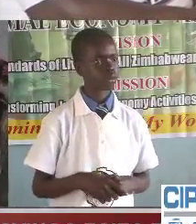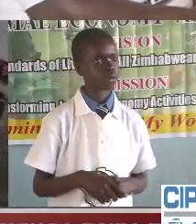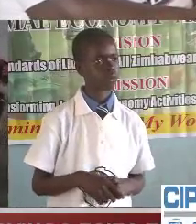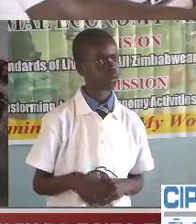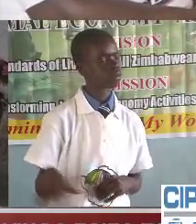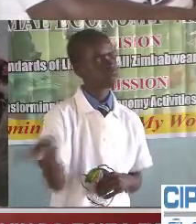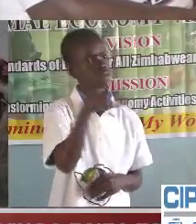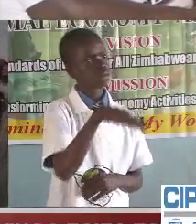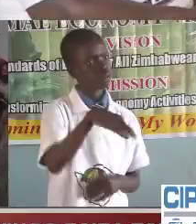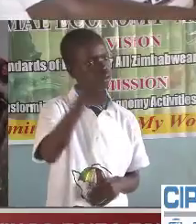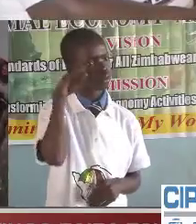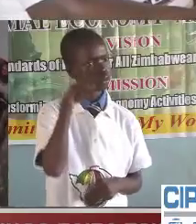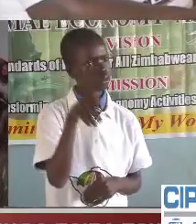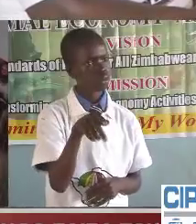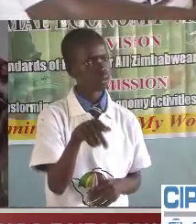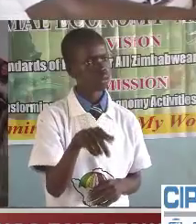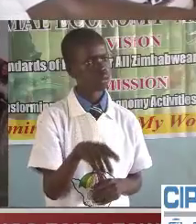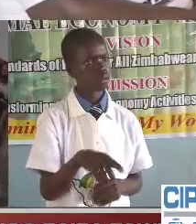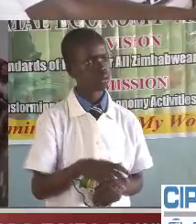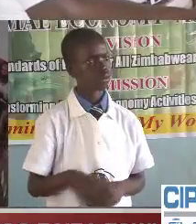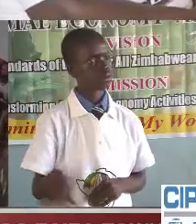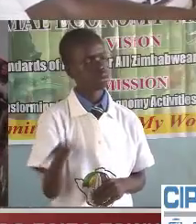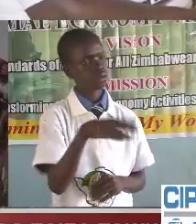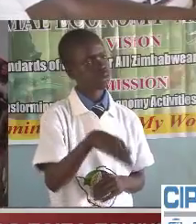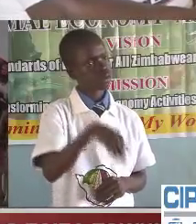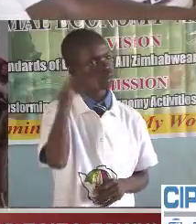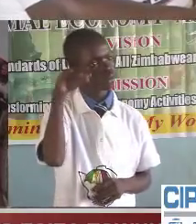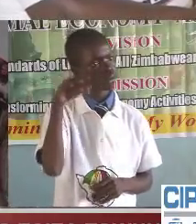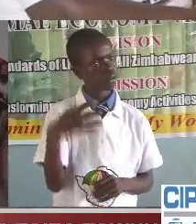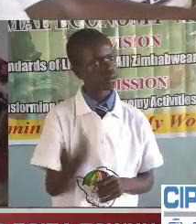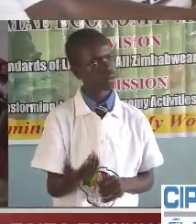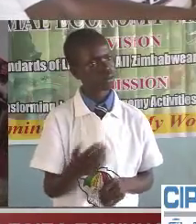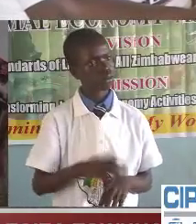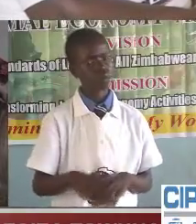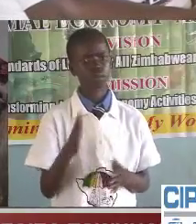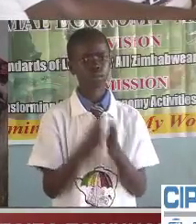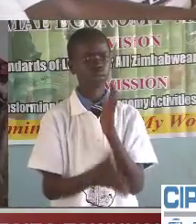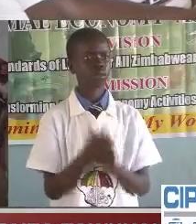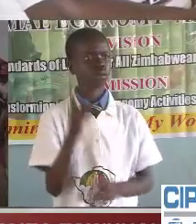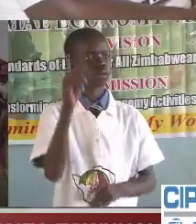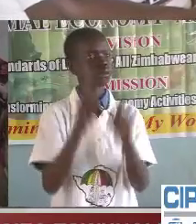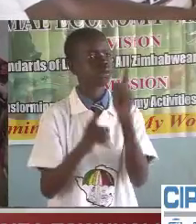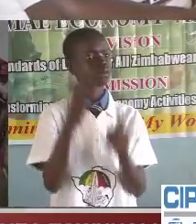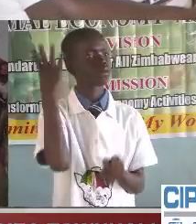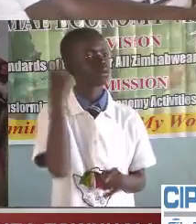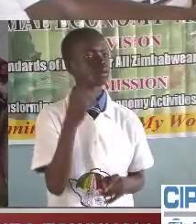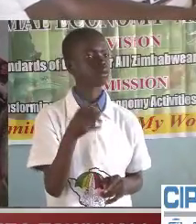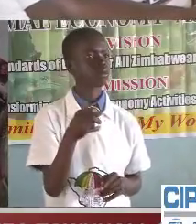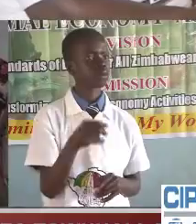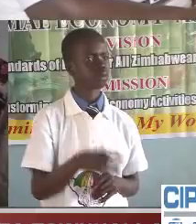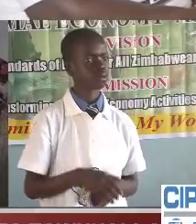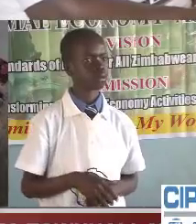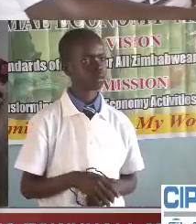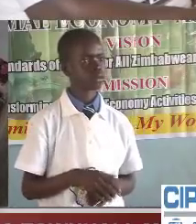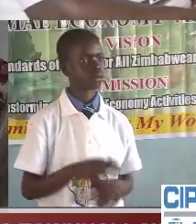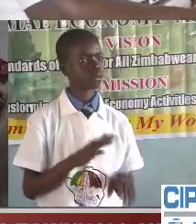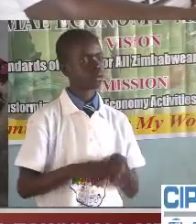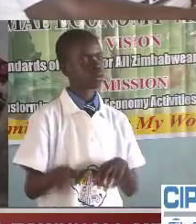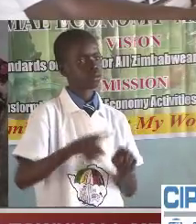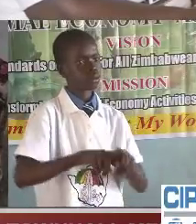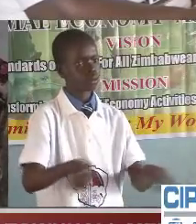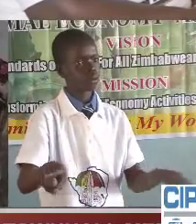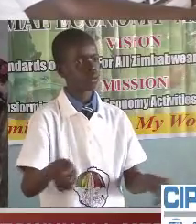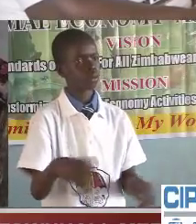All Zimbabweans, if all Zimbabweans were disabled and deaf, were they going to be